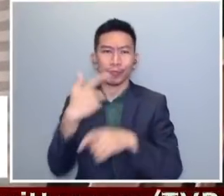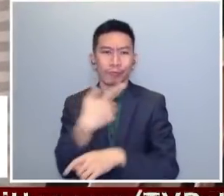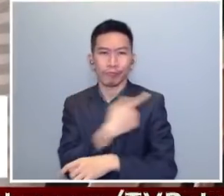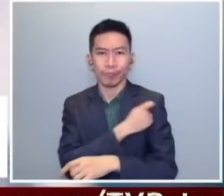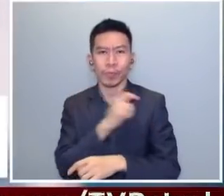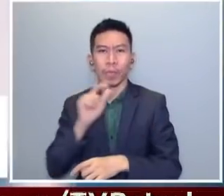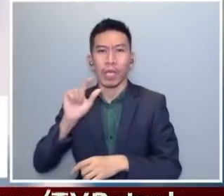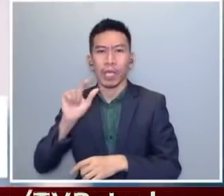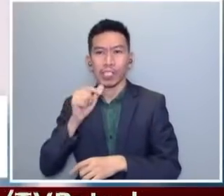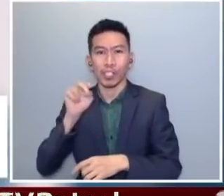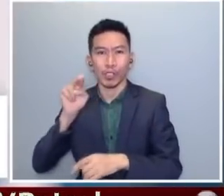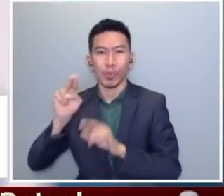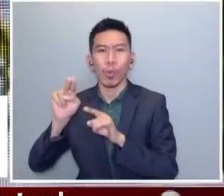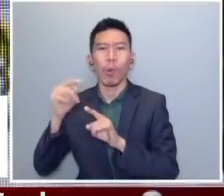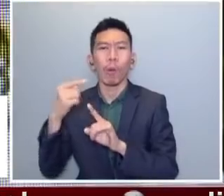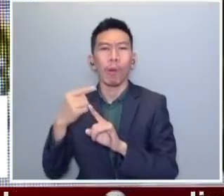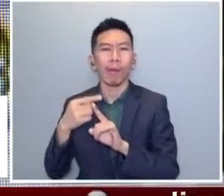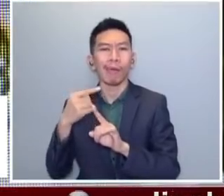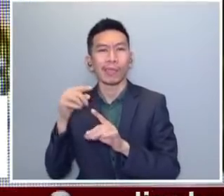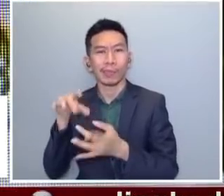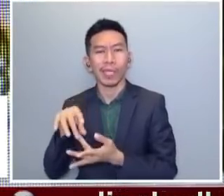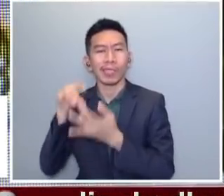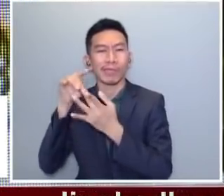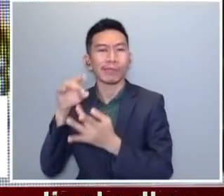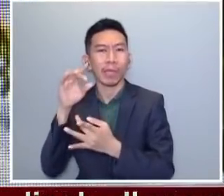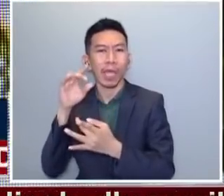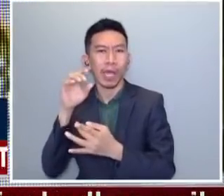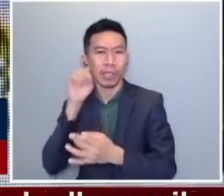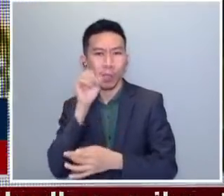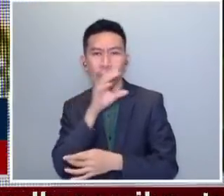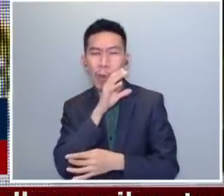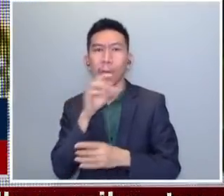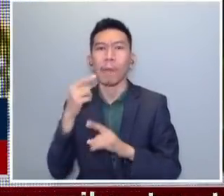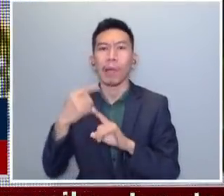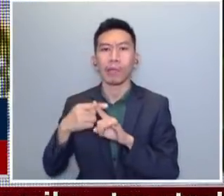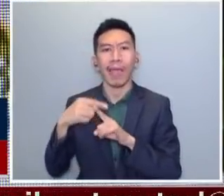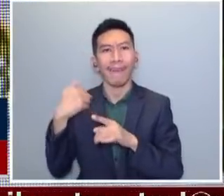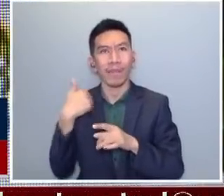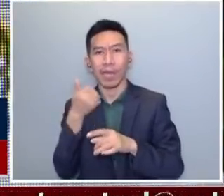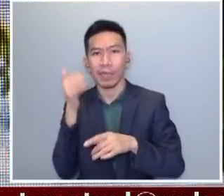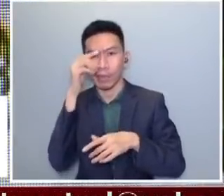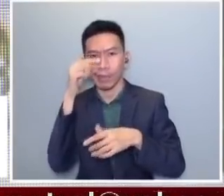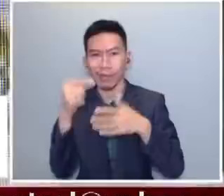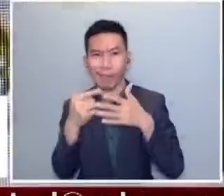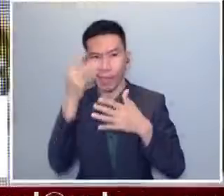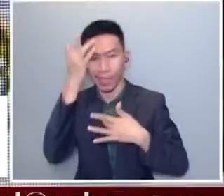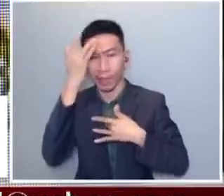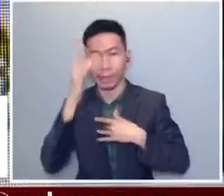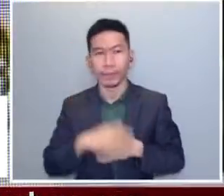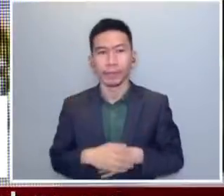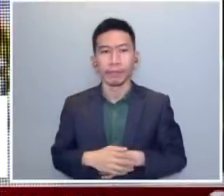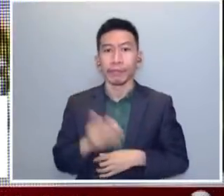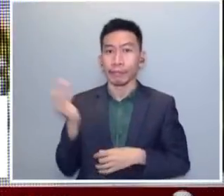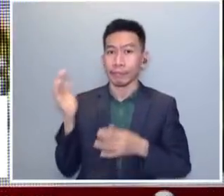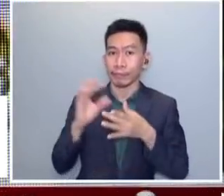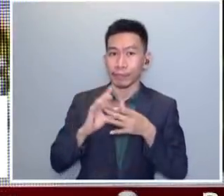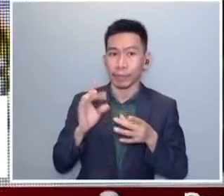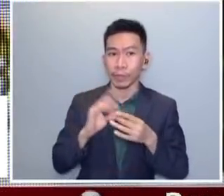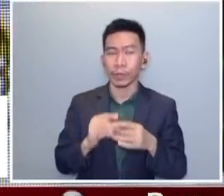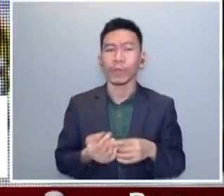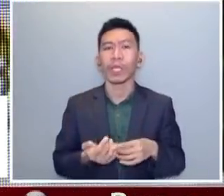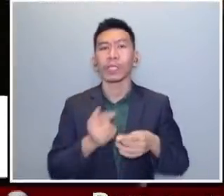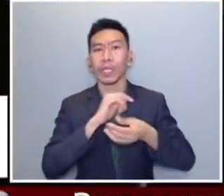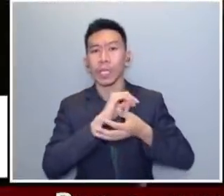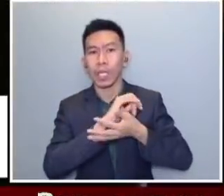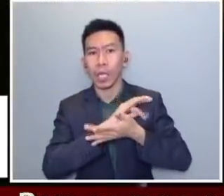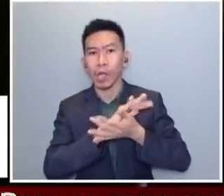may comorbidity. Yung solusyon sa COVID, walang magic bullet. Walang iisang solusyon. No? We have to do everything all at